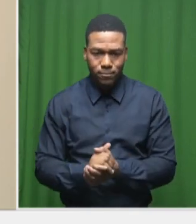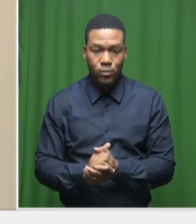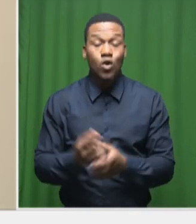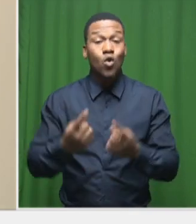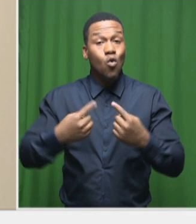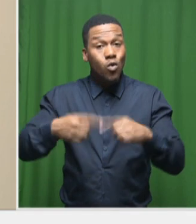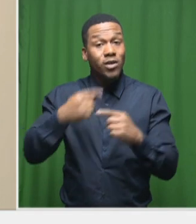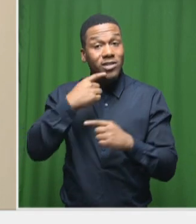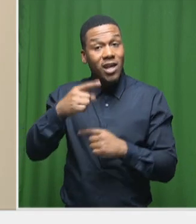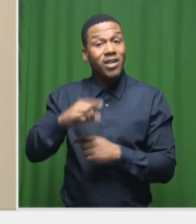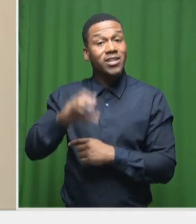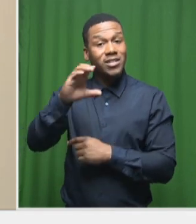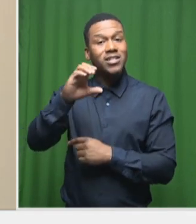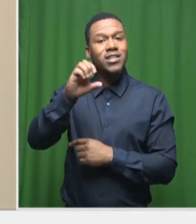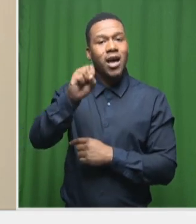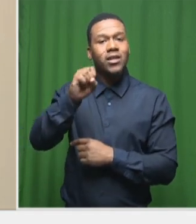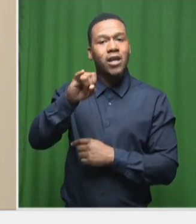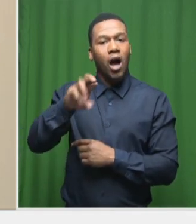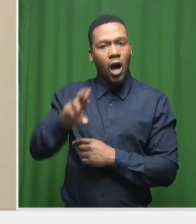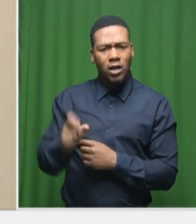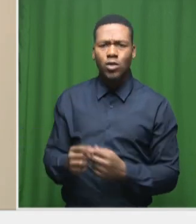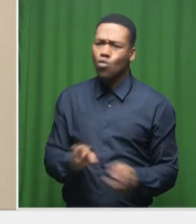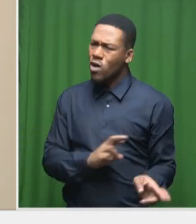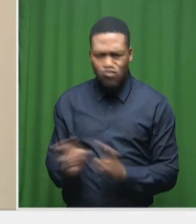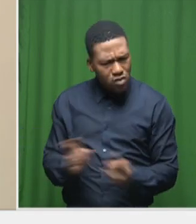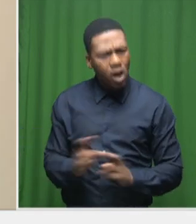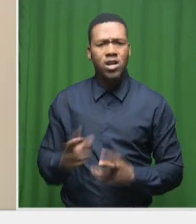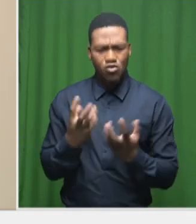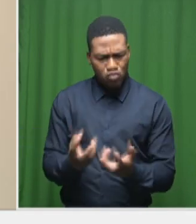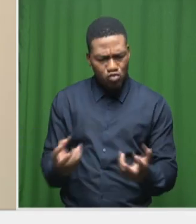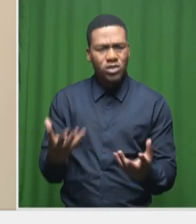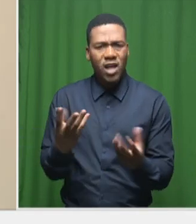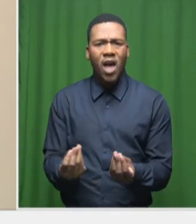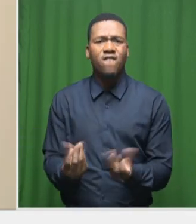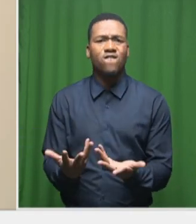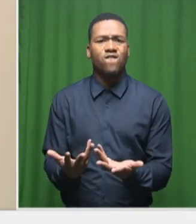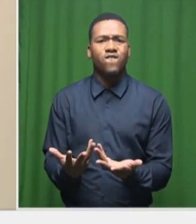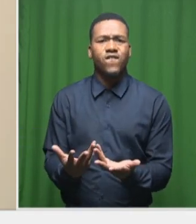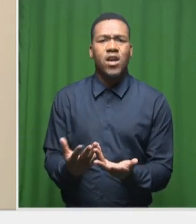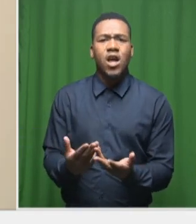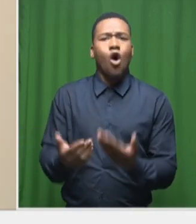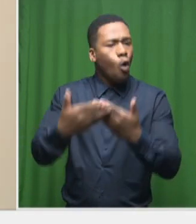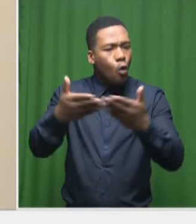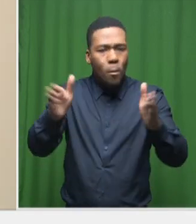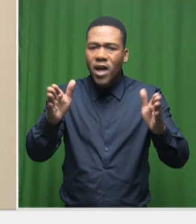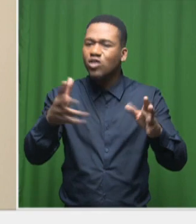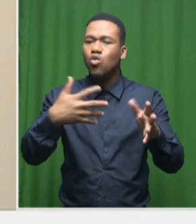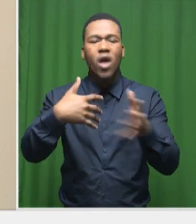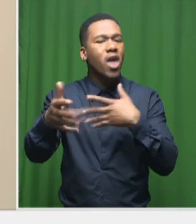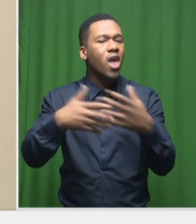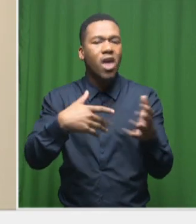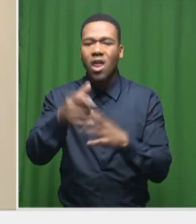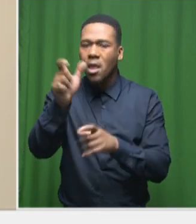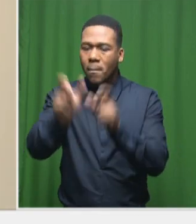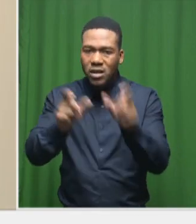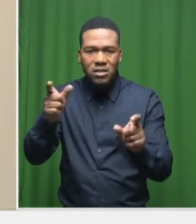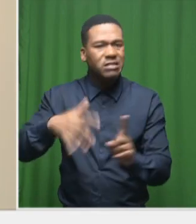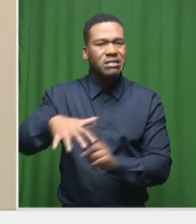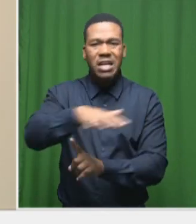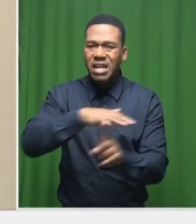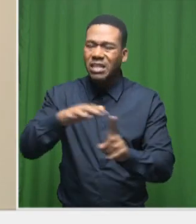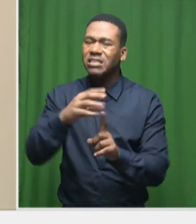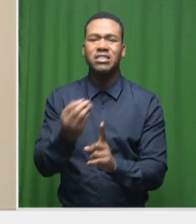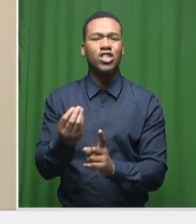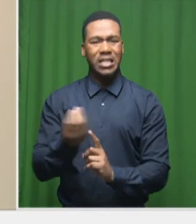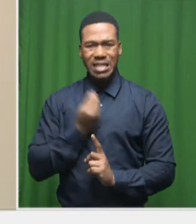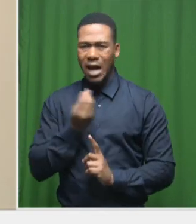equipment, we have infrastructure, we have facilities which are open to the South African industry, to the South African youth, to the South African